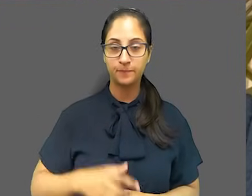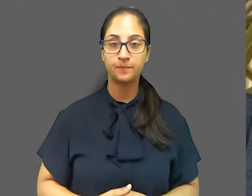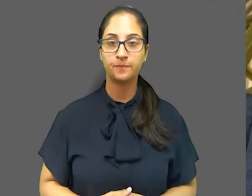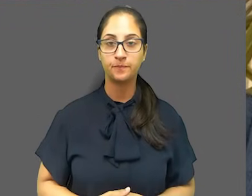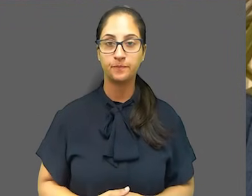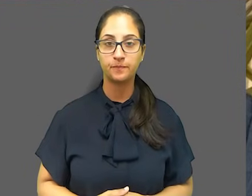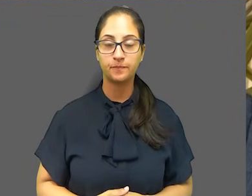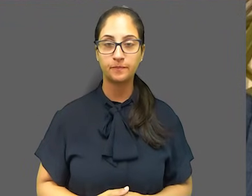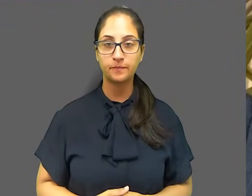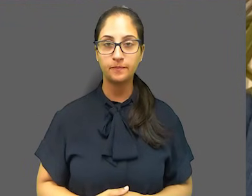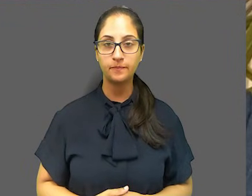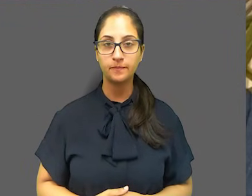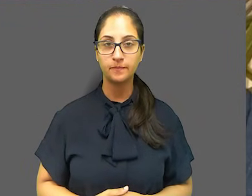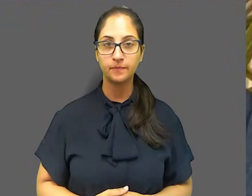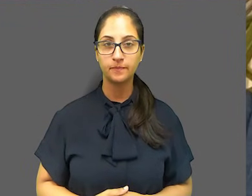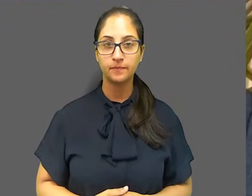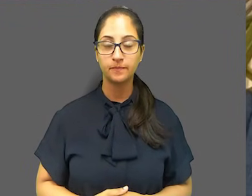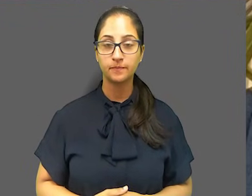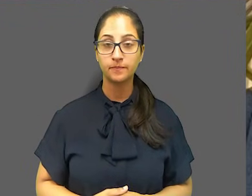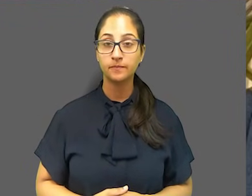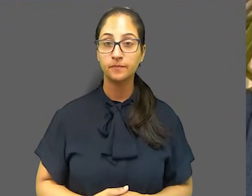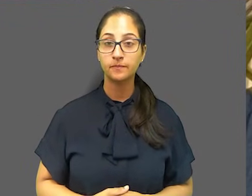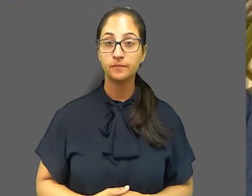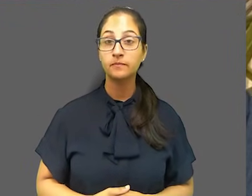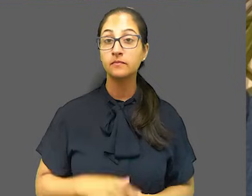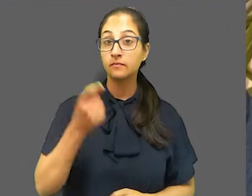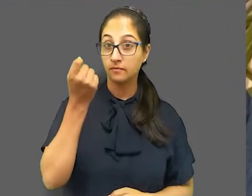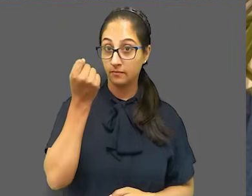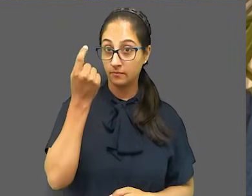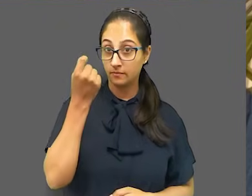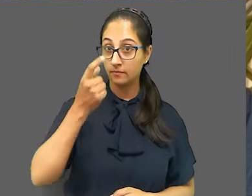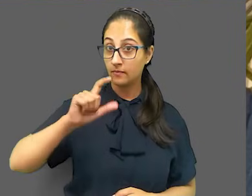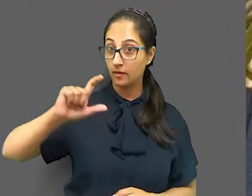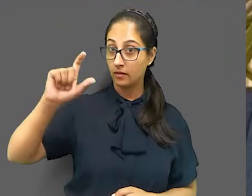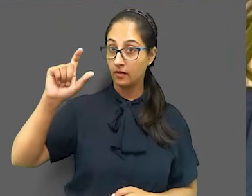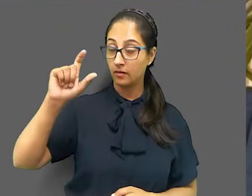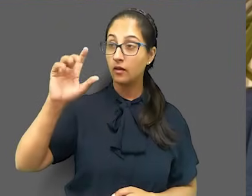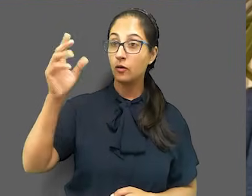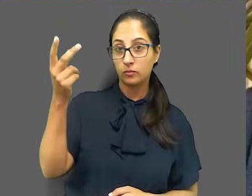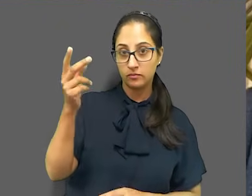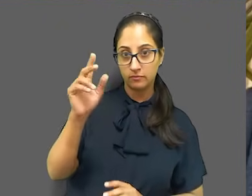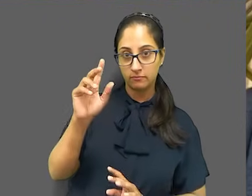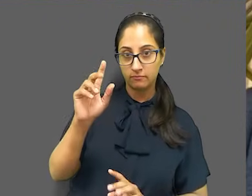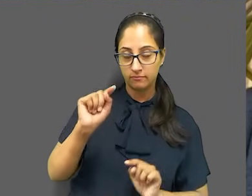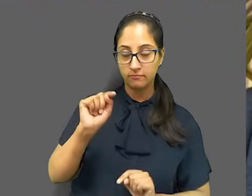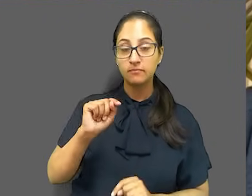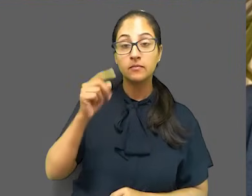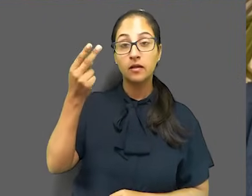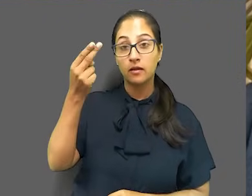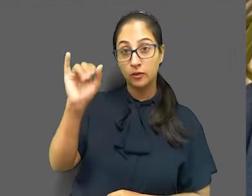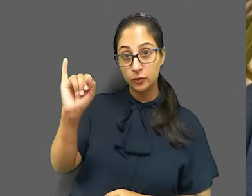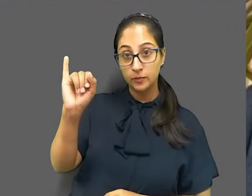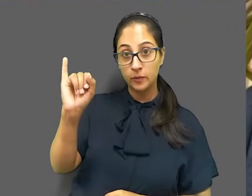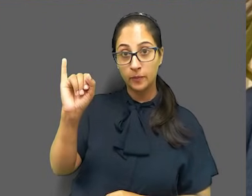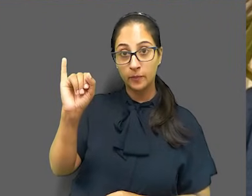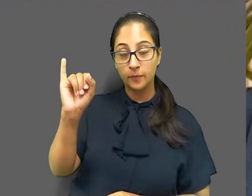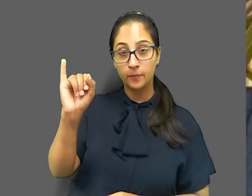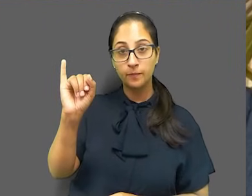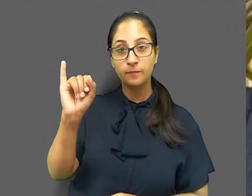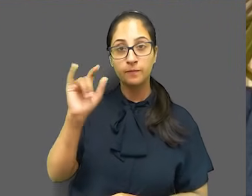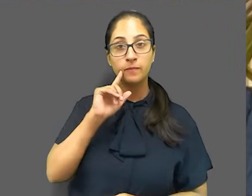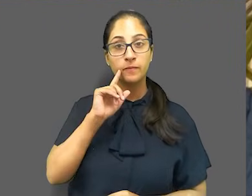Imam wanted a curriculum that would go beyond just providing information, but